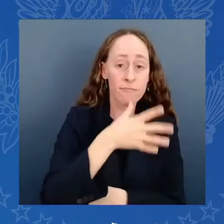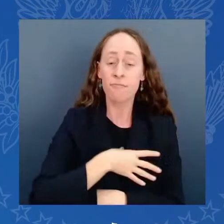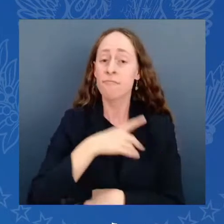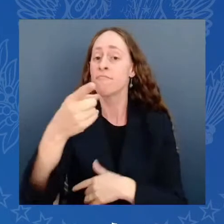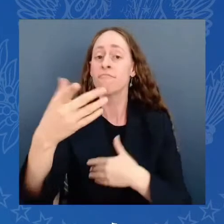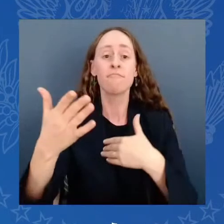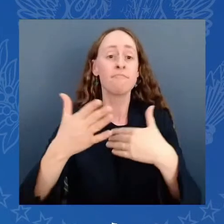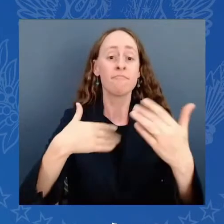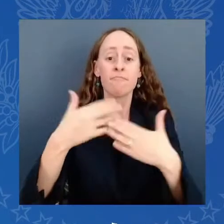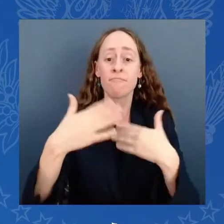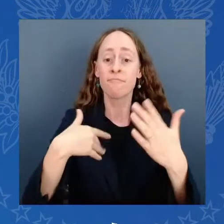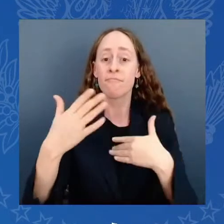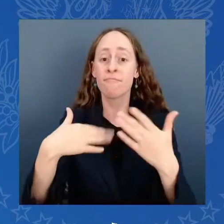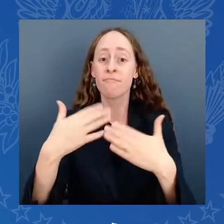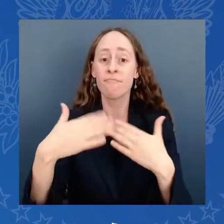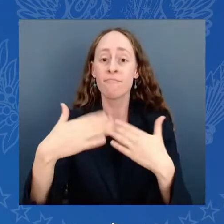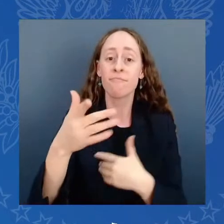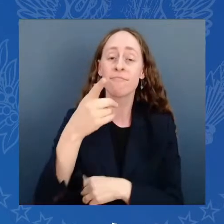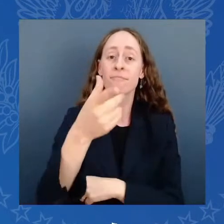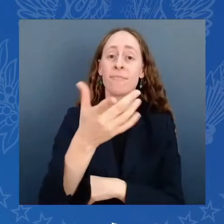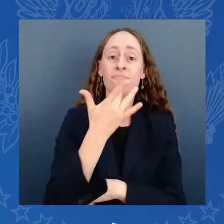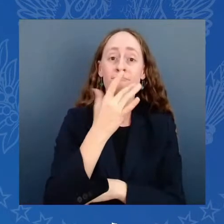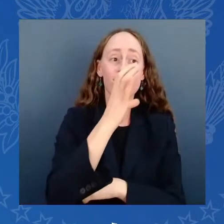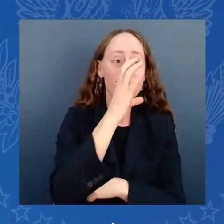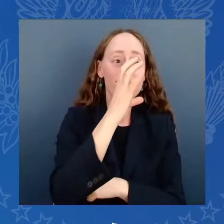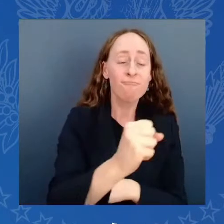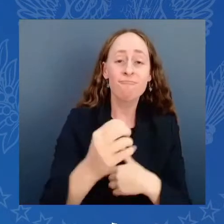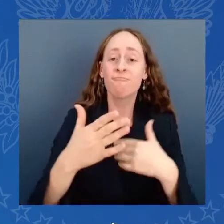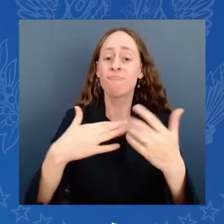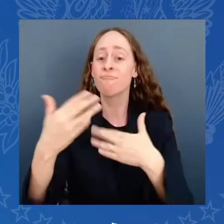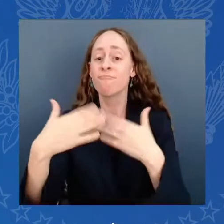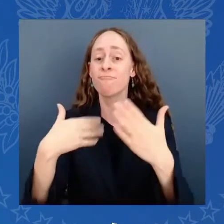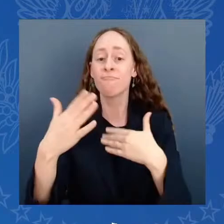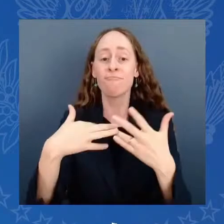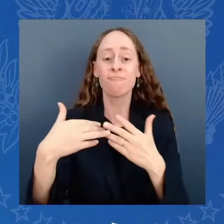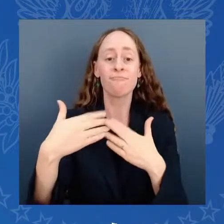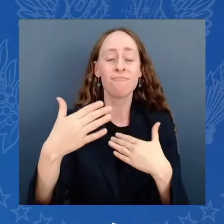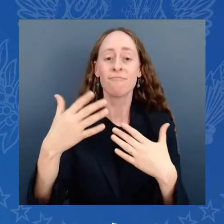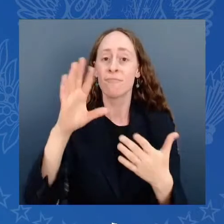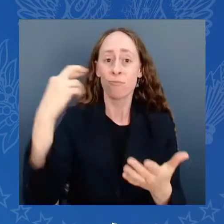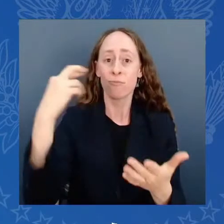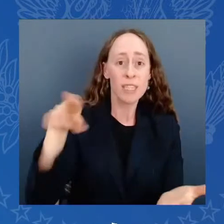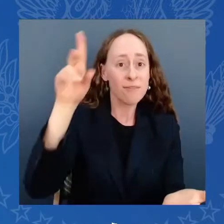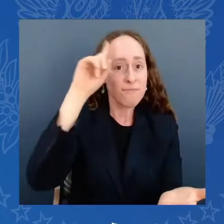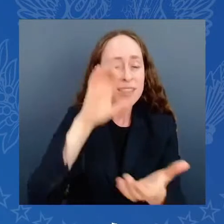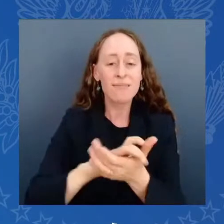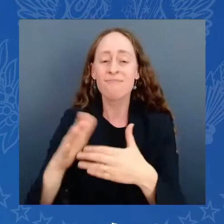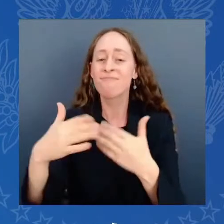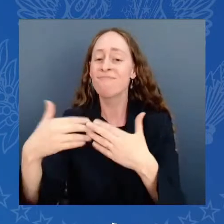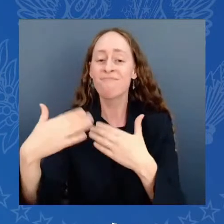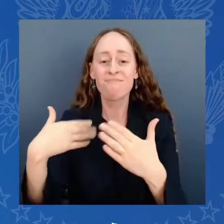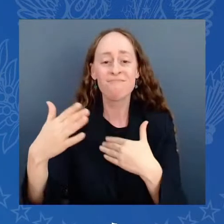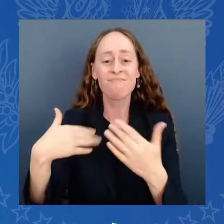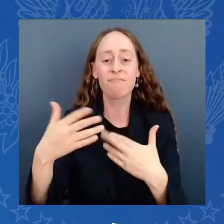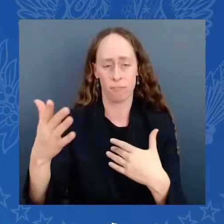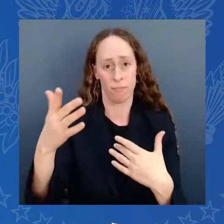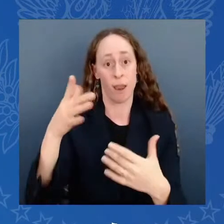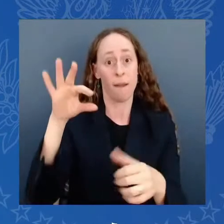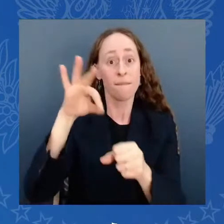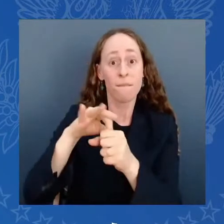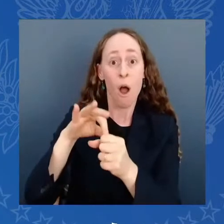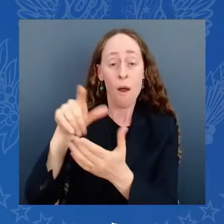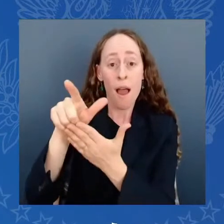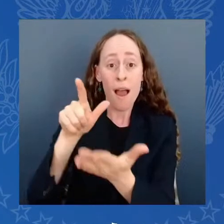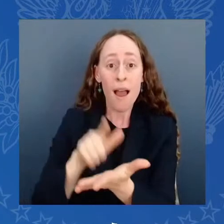with the Voting Rights Act and the Fair Housing Act, these three landmark laws he signed are remarkable in